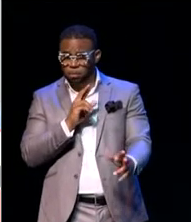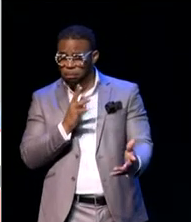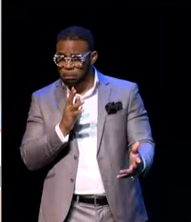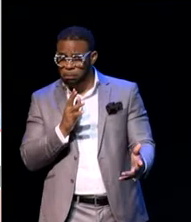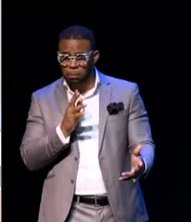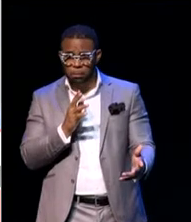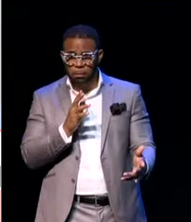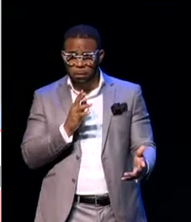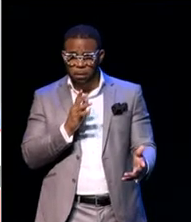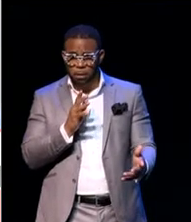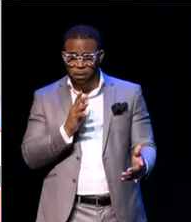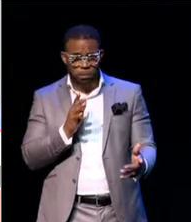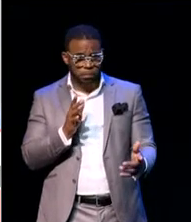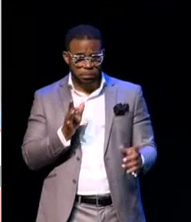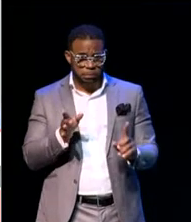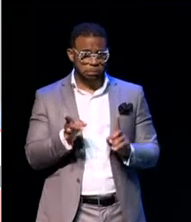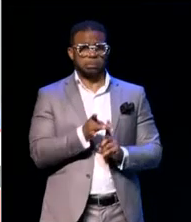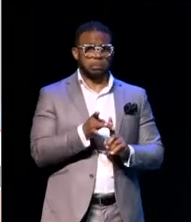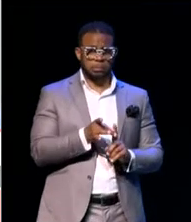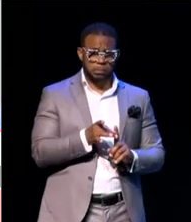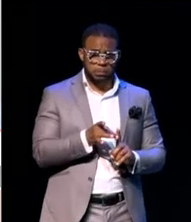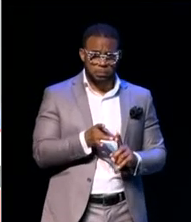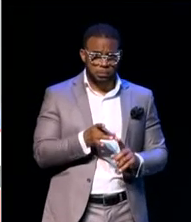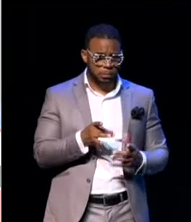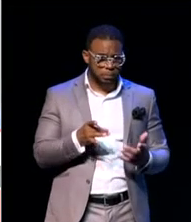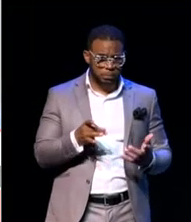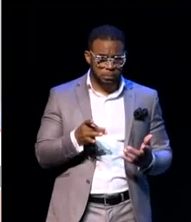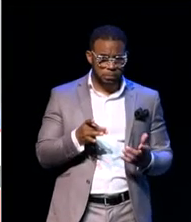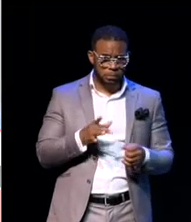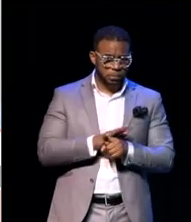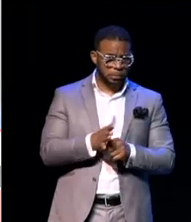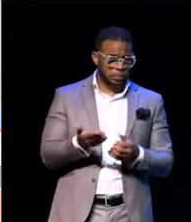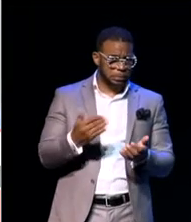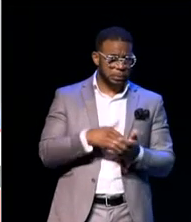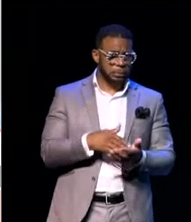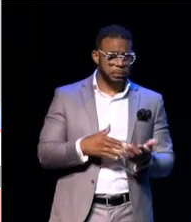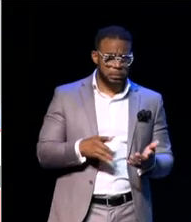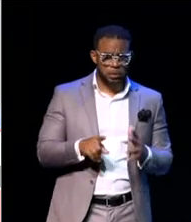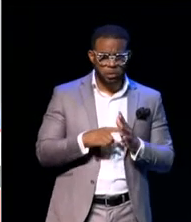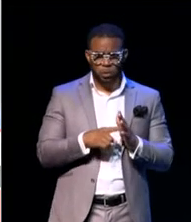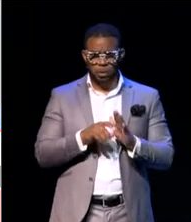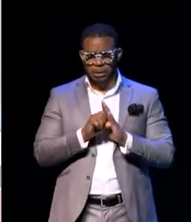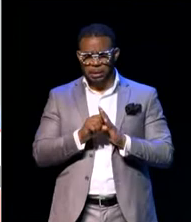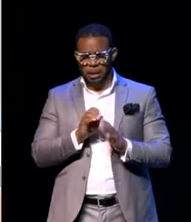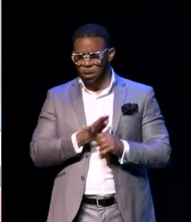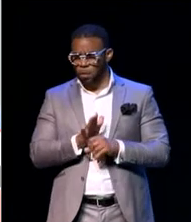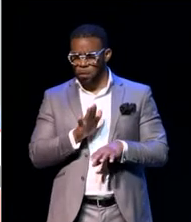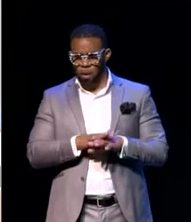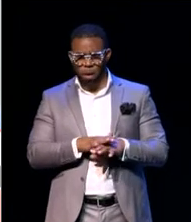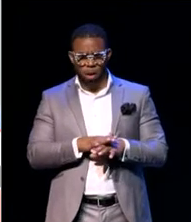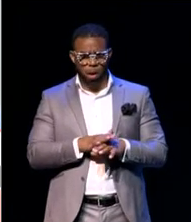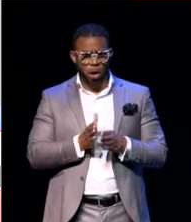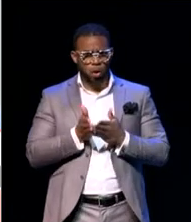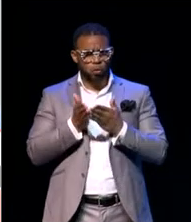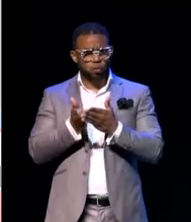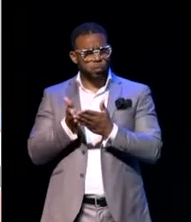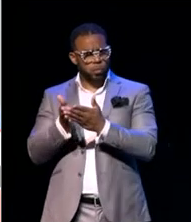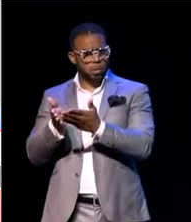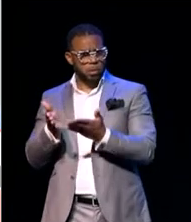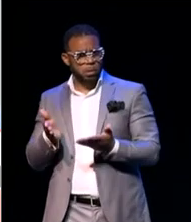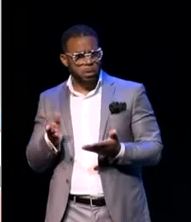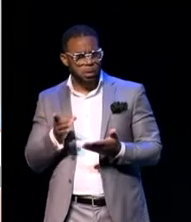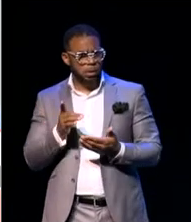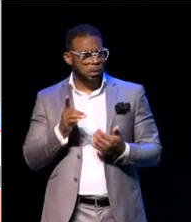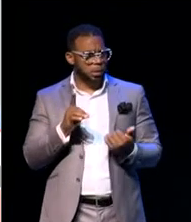reportedly are continuing to get the COVID, showing signs of COVID on cruise ships.